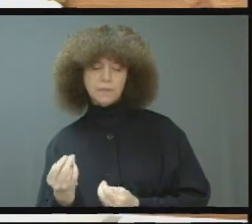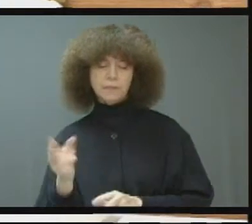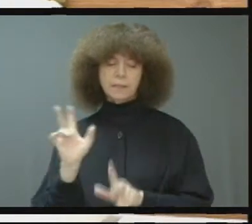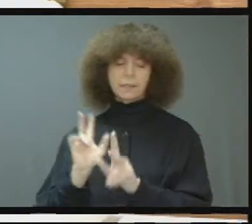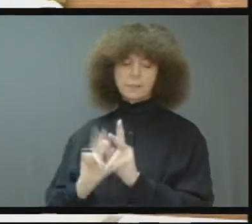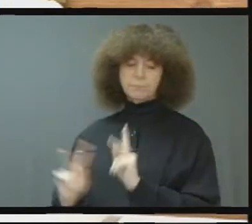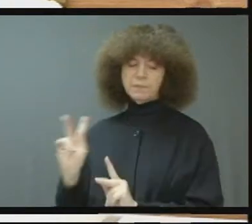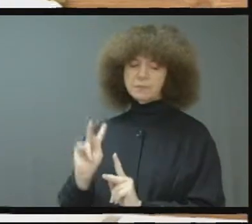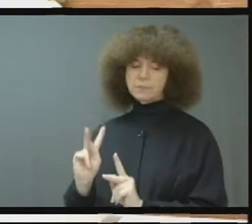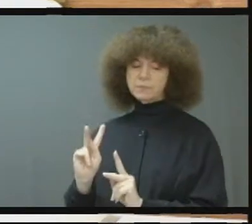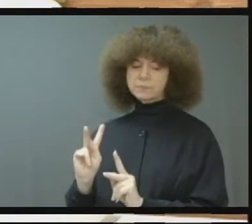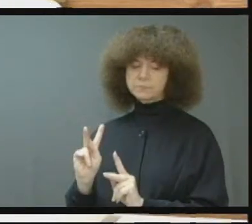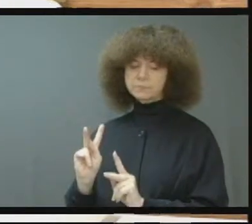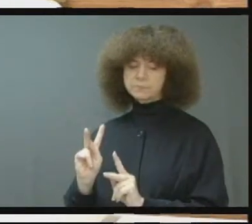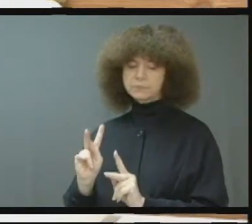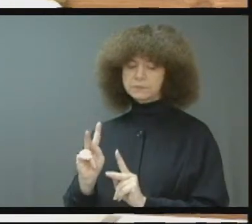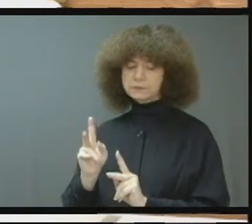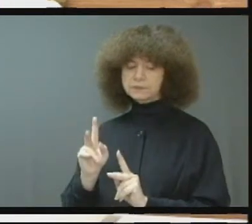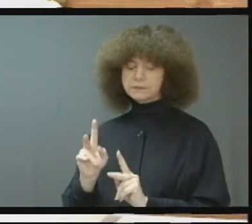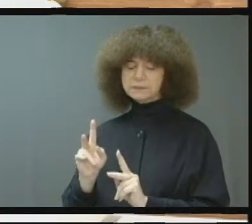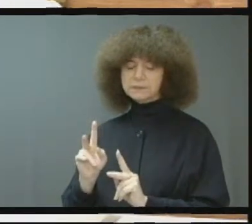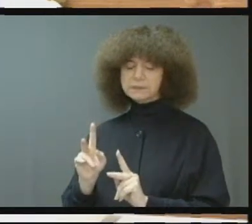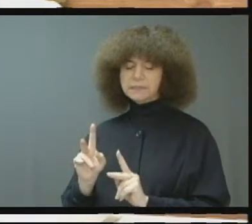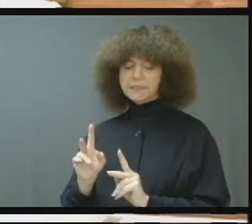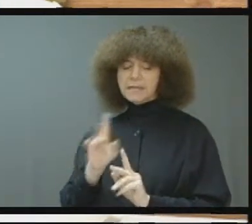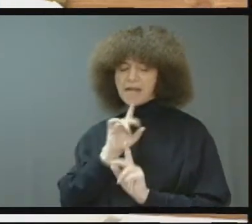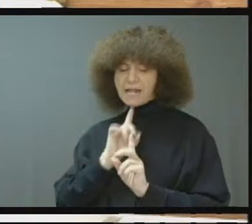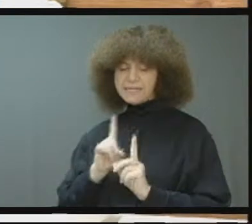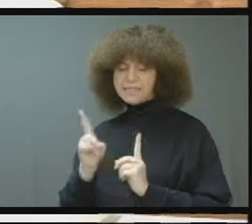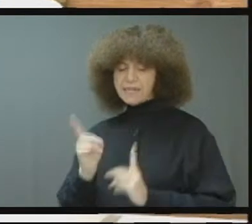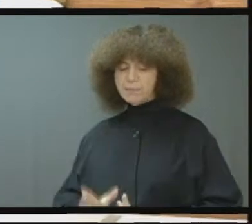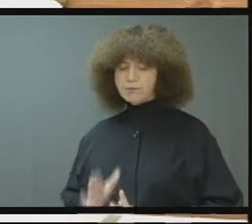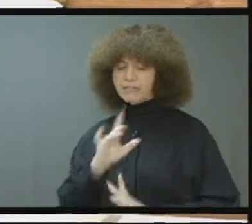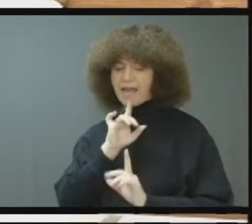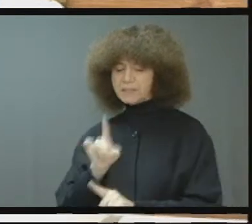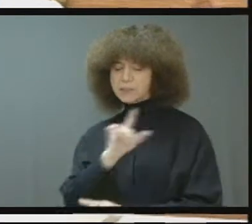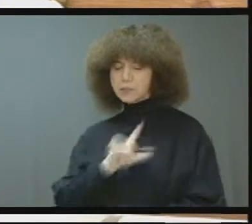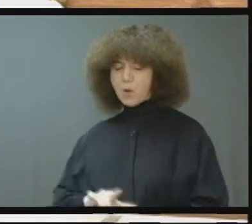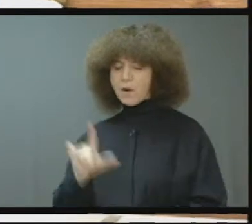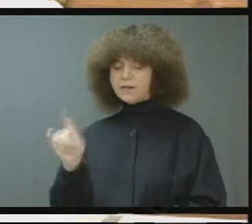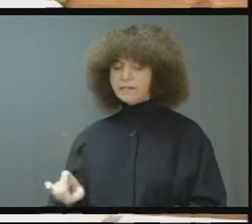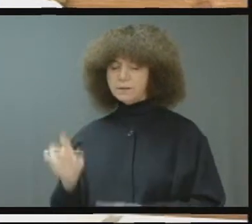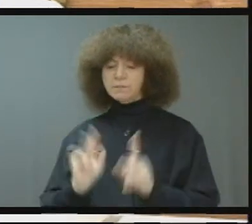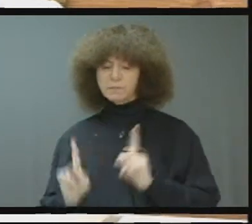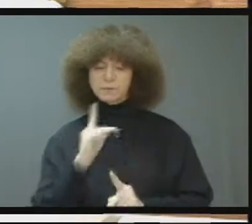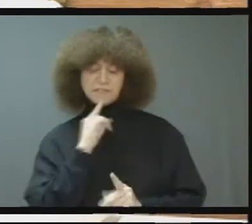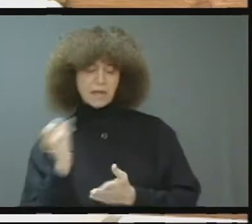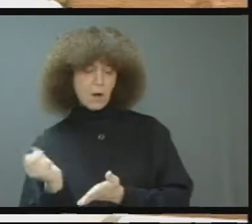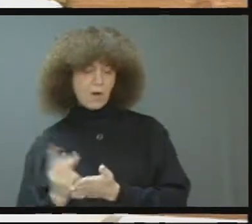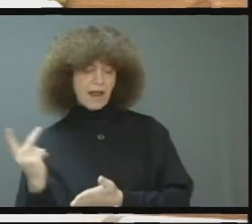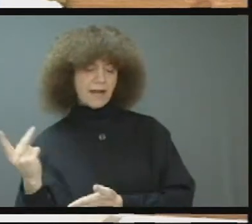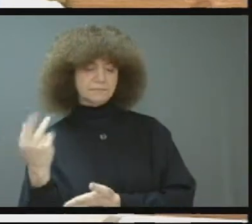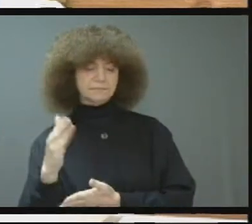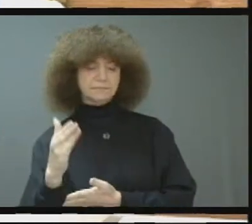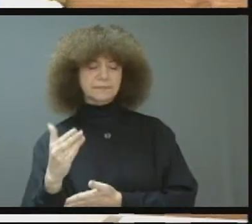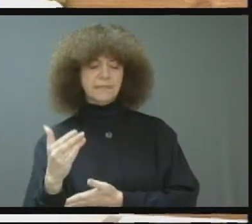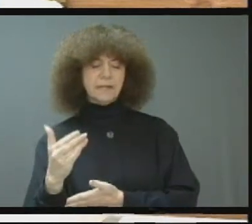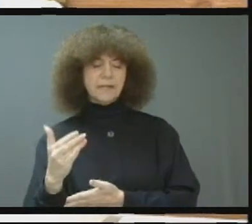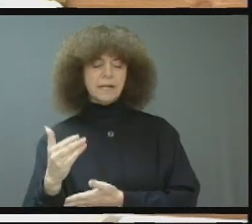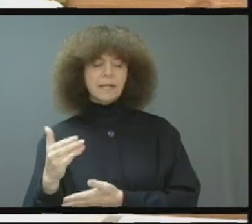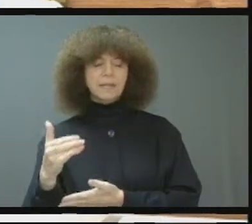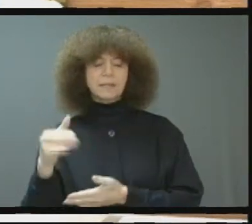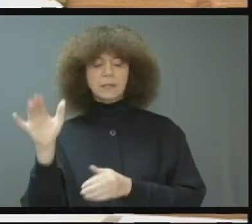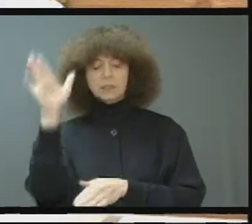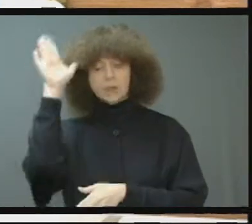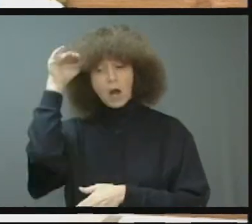They answered as Jesus had told them to, and the people let them go. When they brought the colt to Jesus and threw their cloaks over it, he sat